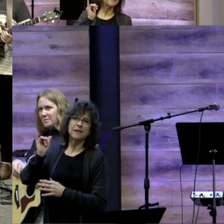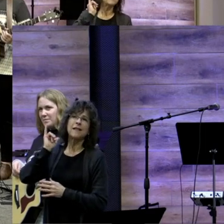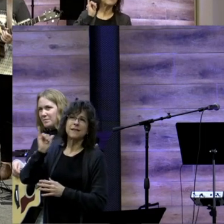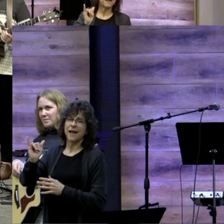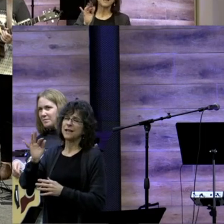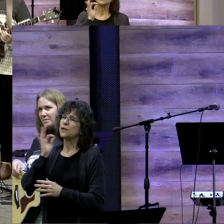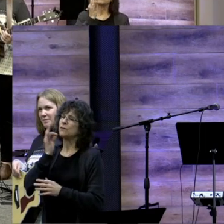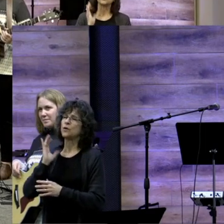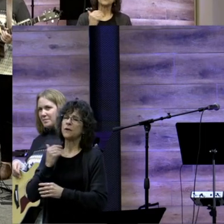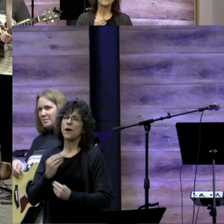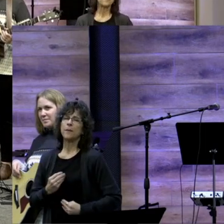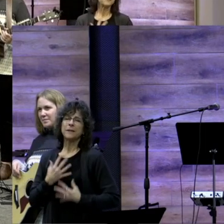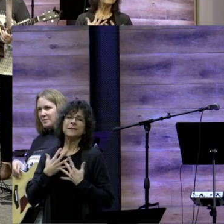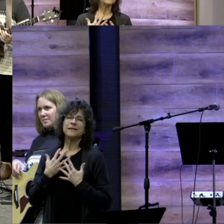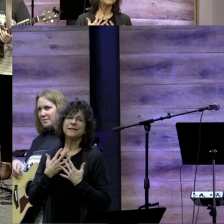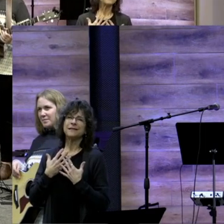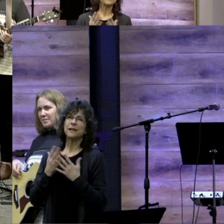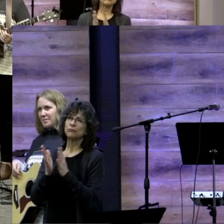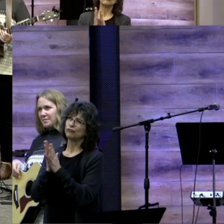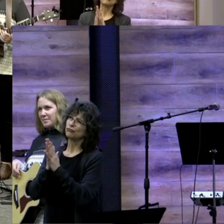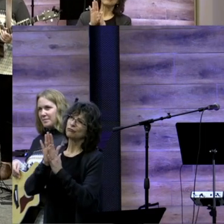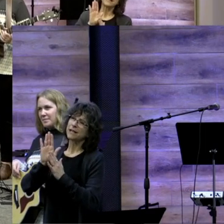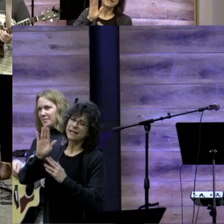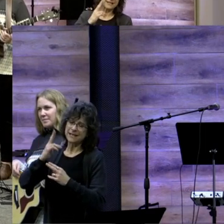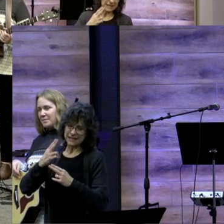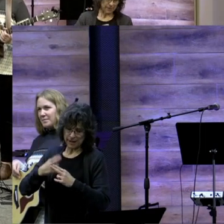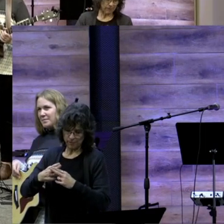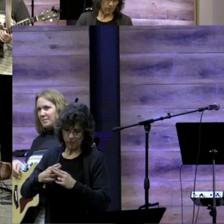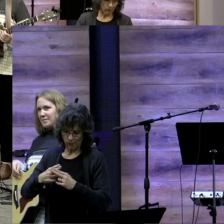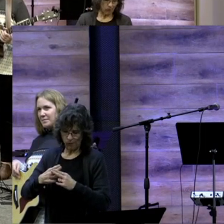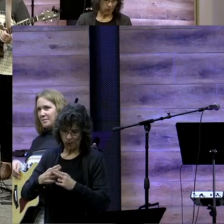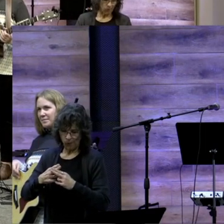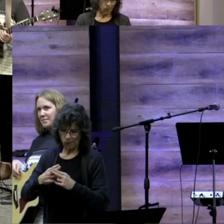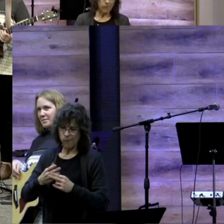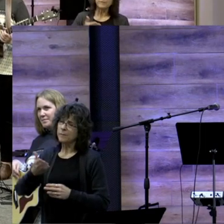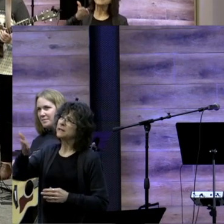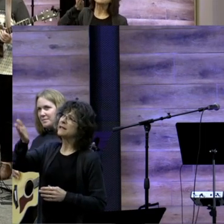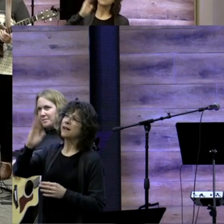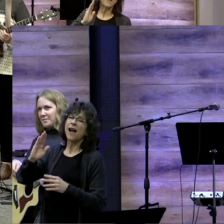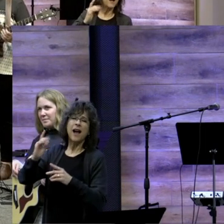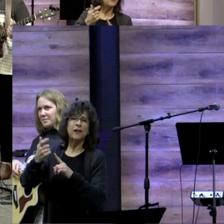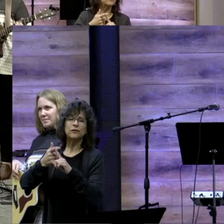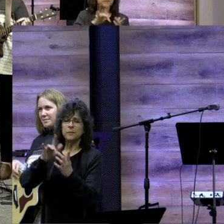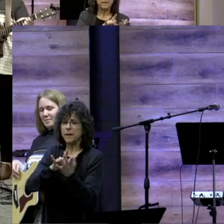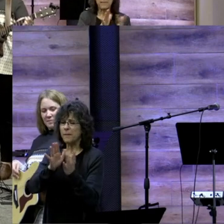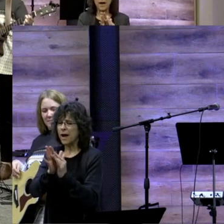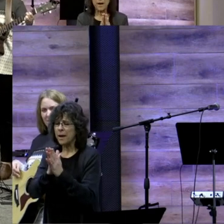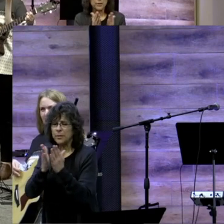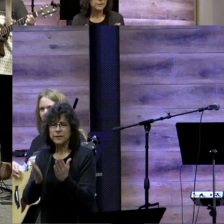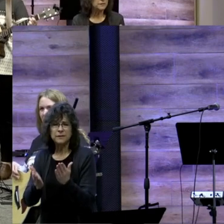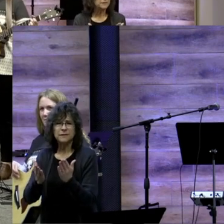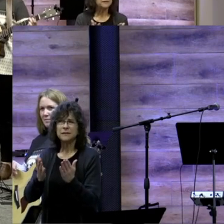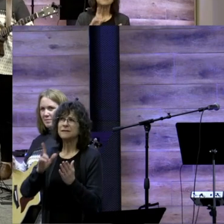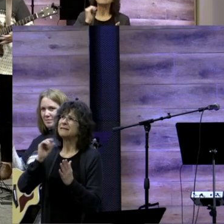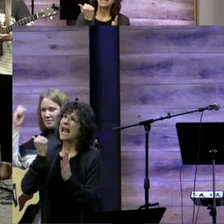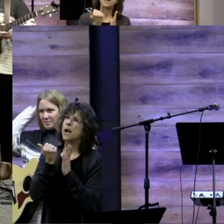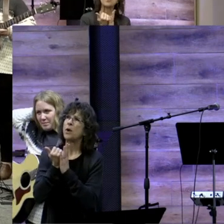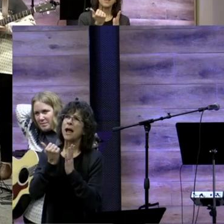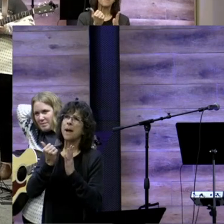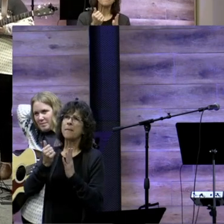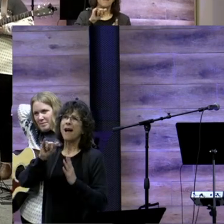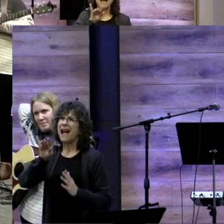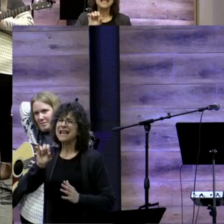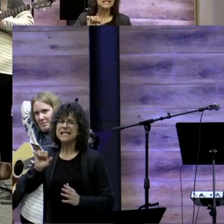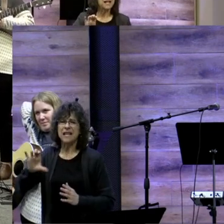that acknowledge his name. The God of the Bible, the God of Abraham, Isaac, Mary, is the same